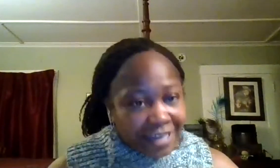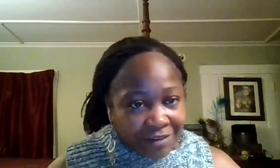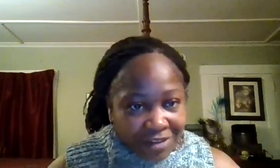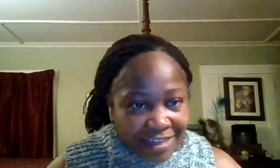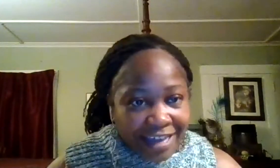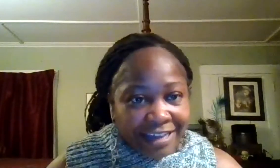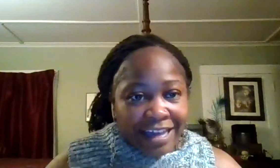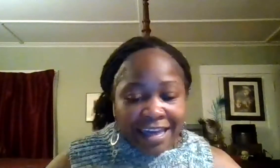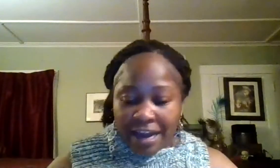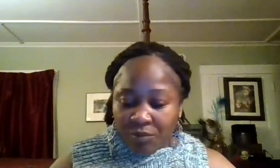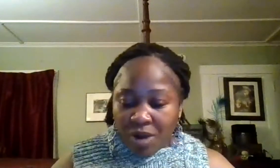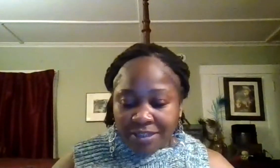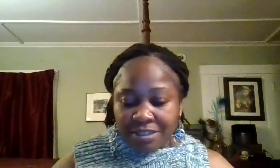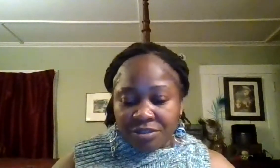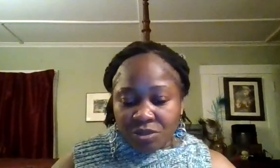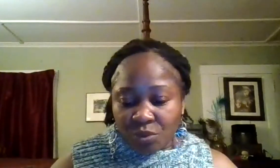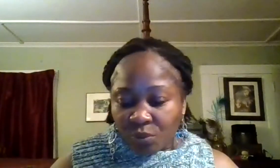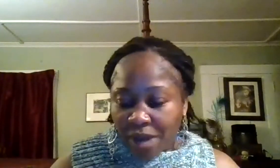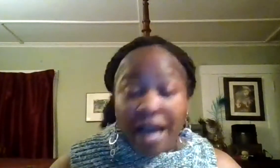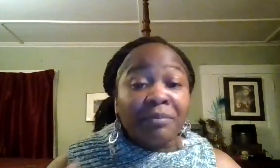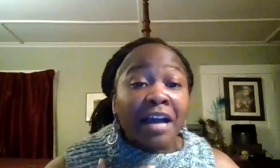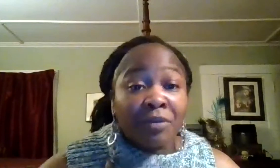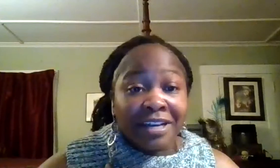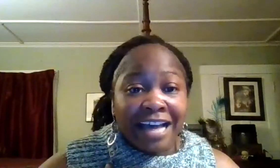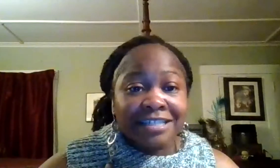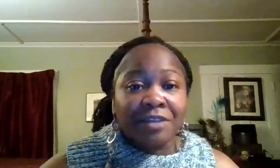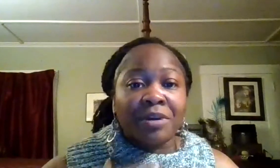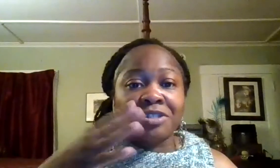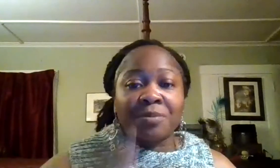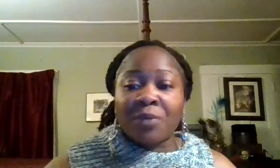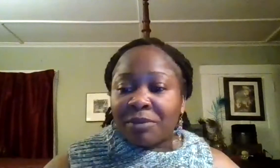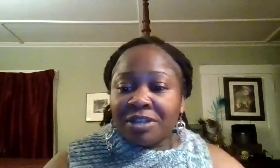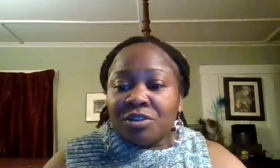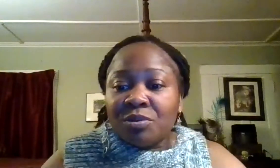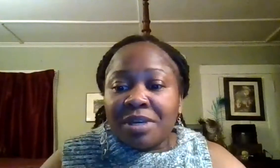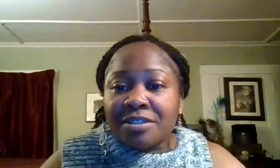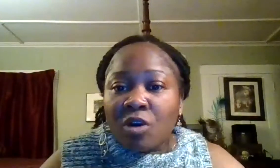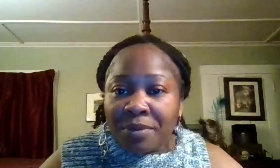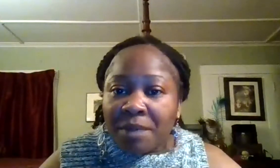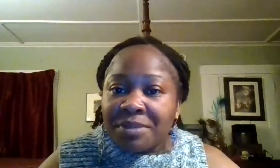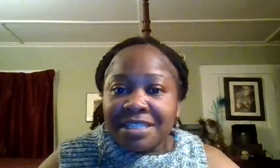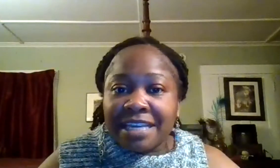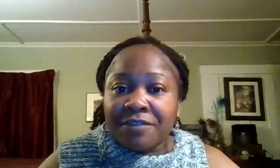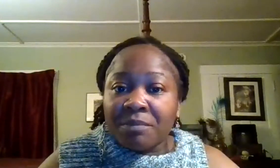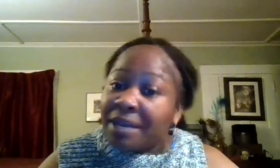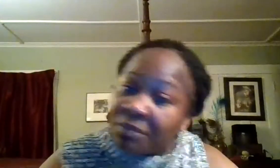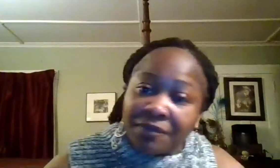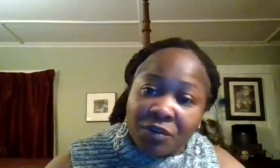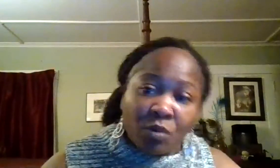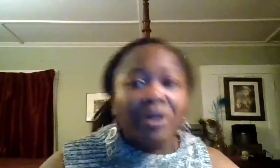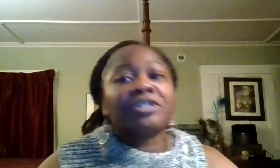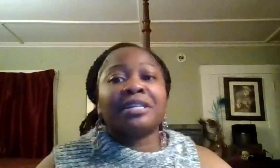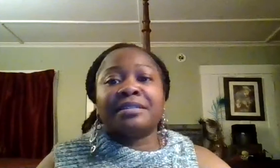in everything. And I'm not going to ask any questions, but what I'm going to do is open up and see if there might be a